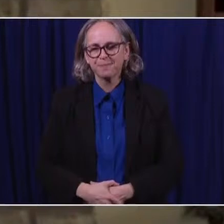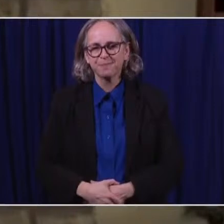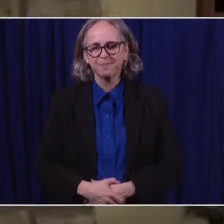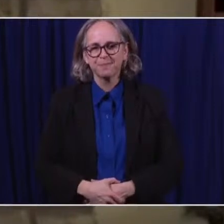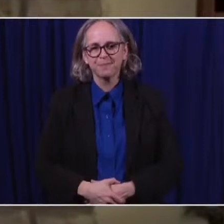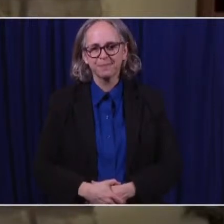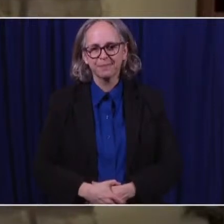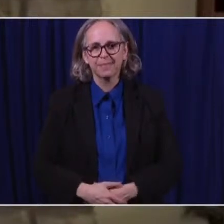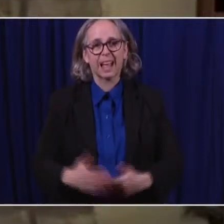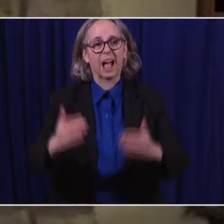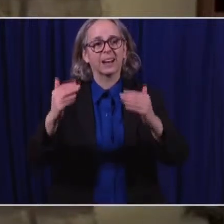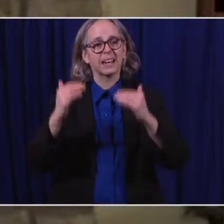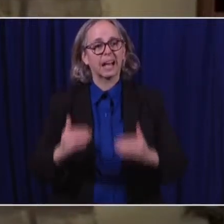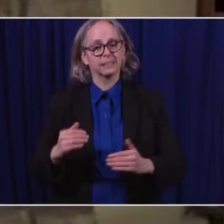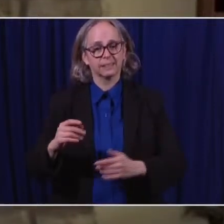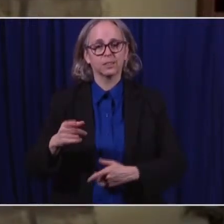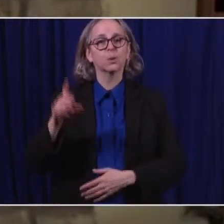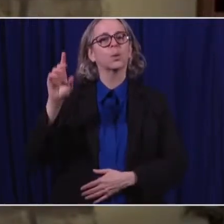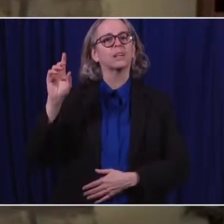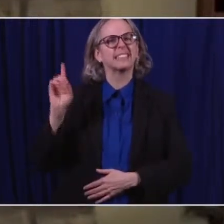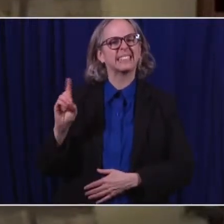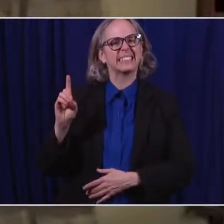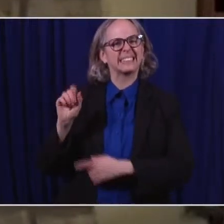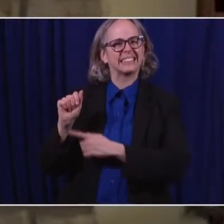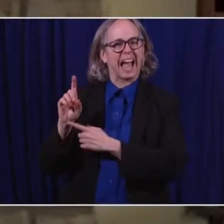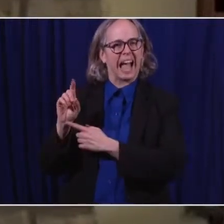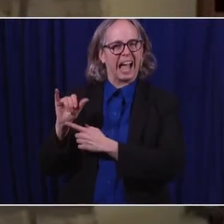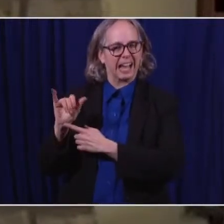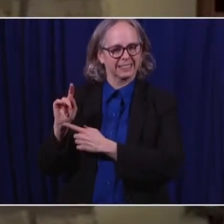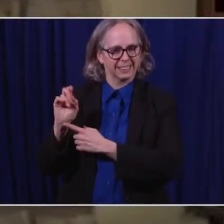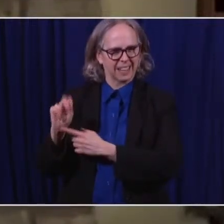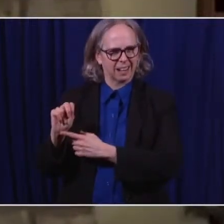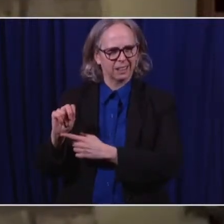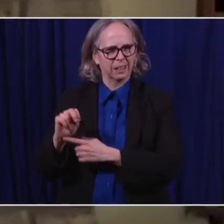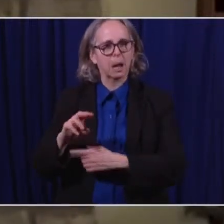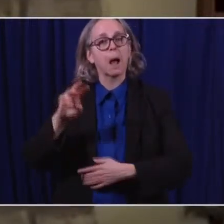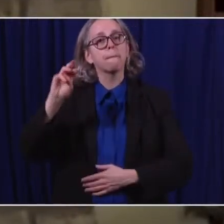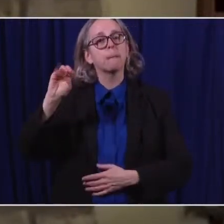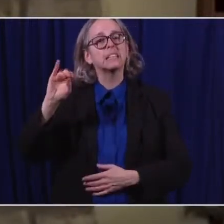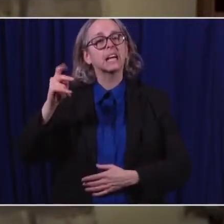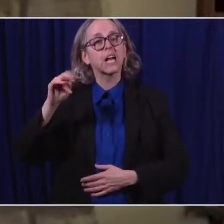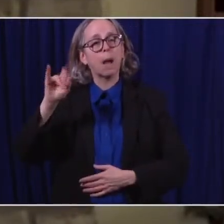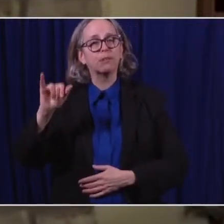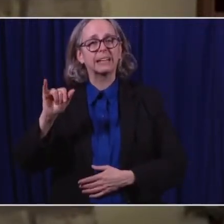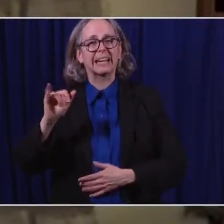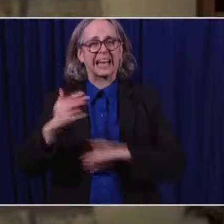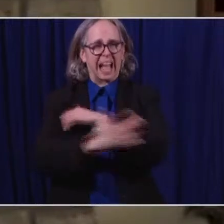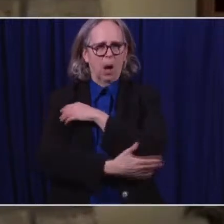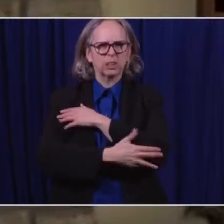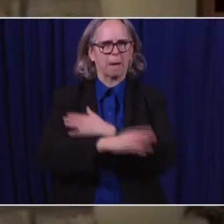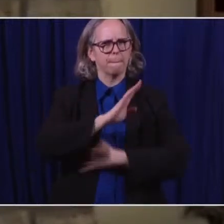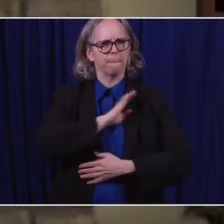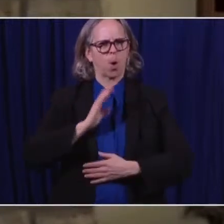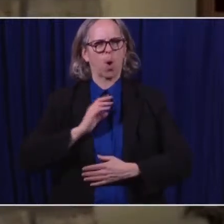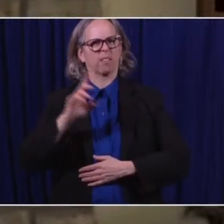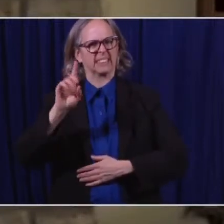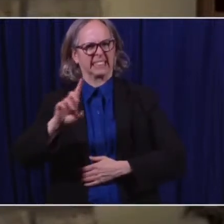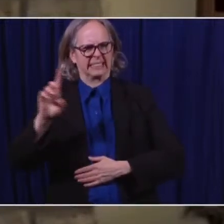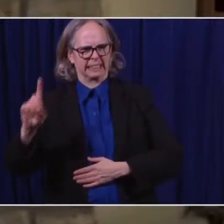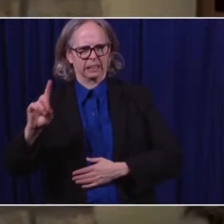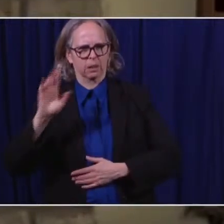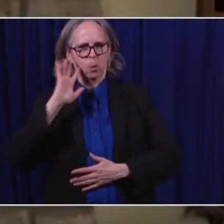We're now going to Dayton, where Montgomery County Board of Developmental Disability Services partnering with a